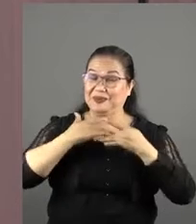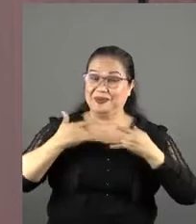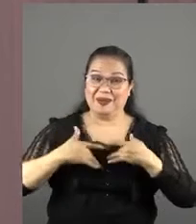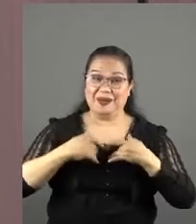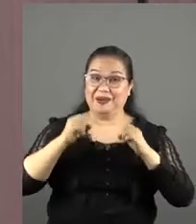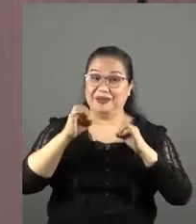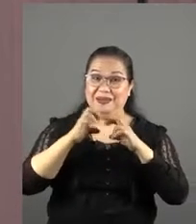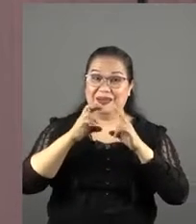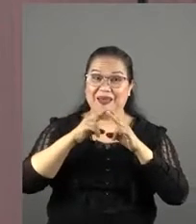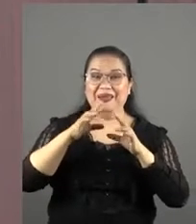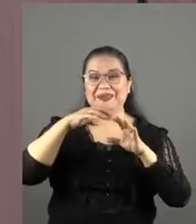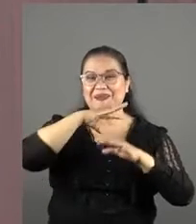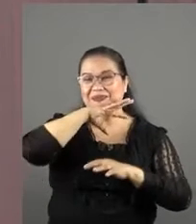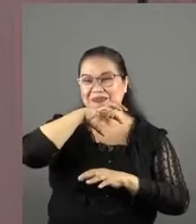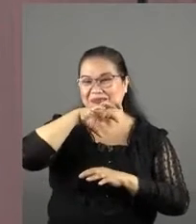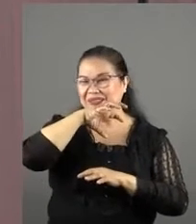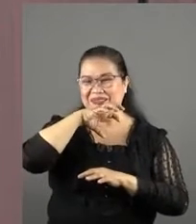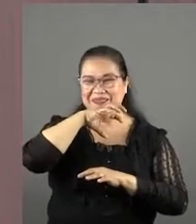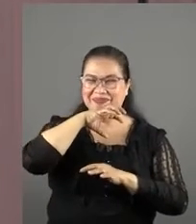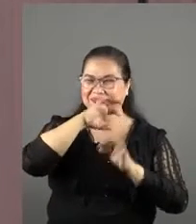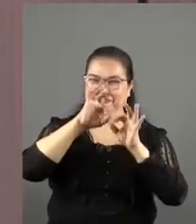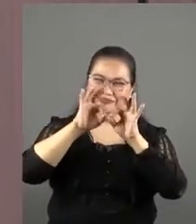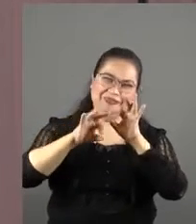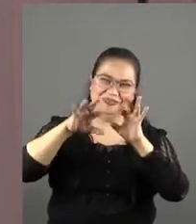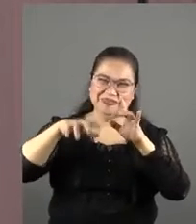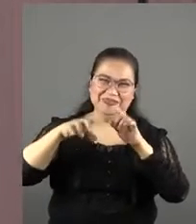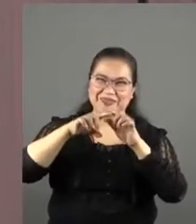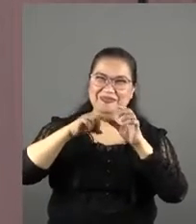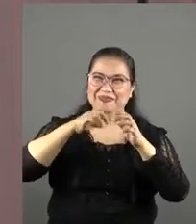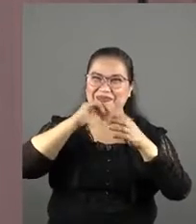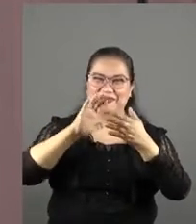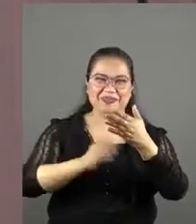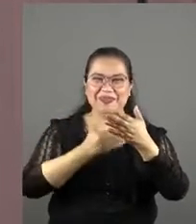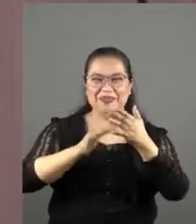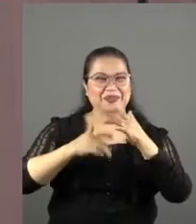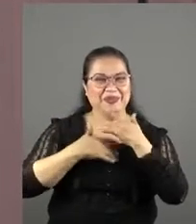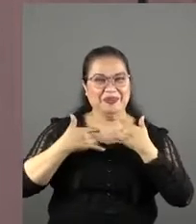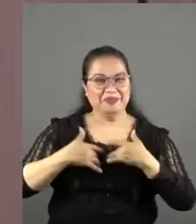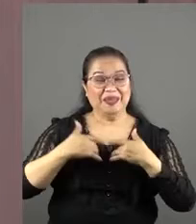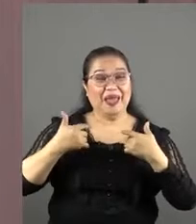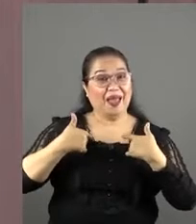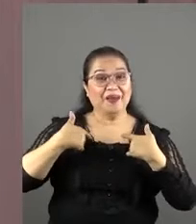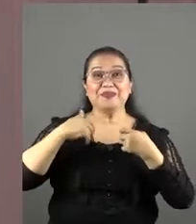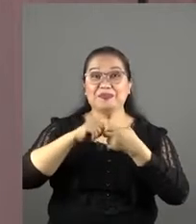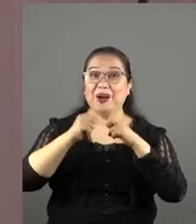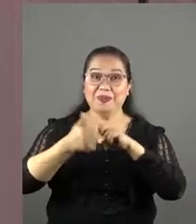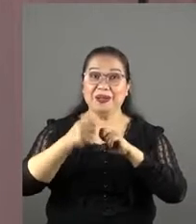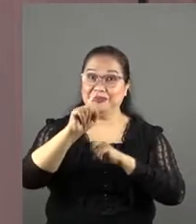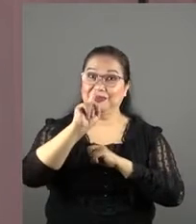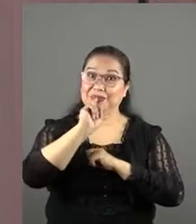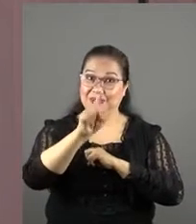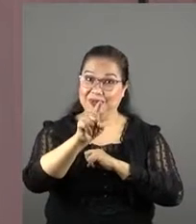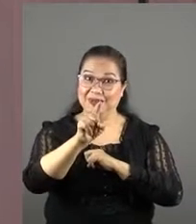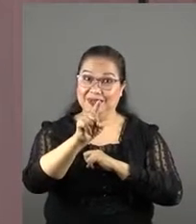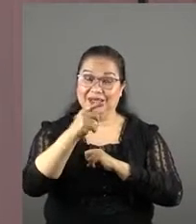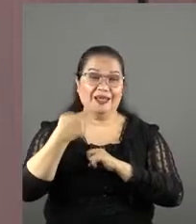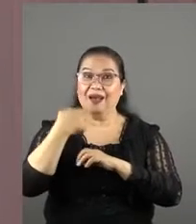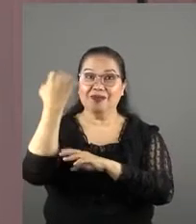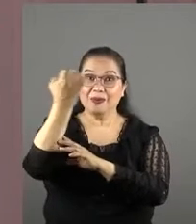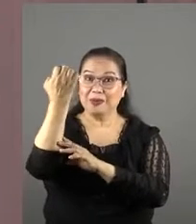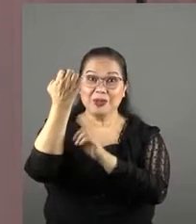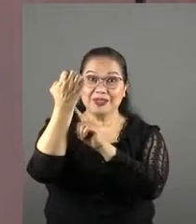kahit pasintunado, no? Even out of tune, if you're no longer singing in your heart, there's a problem. And it's an